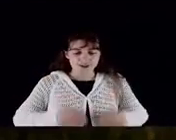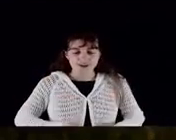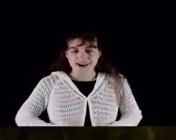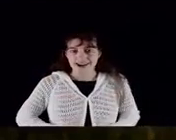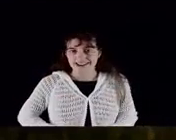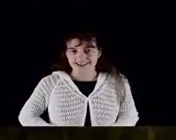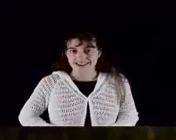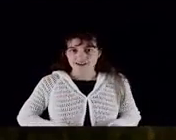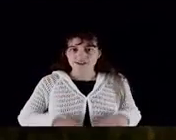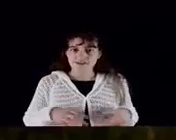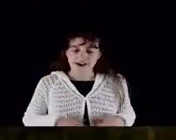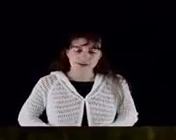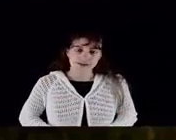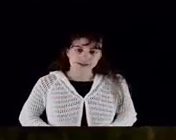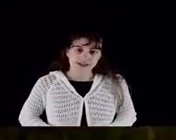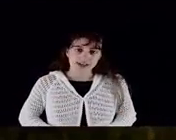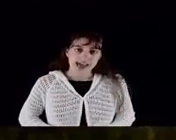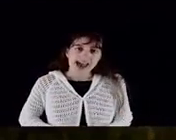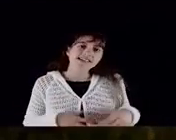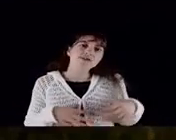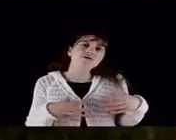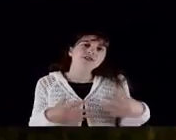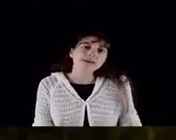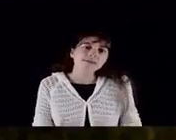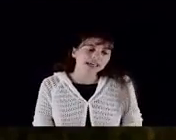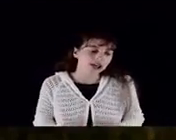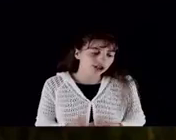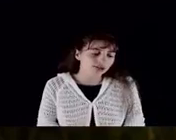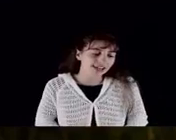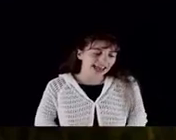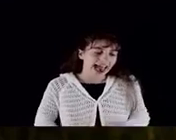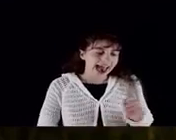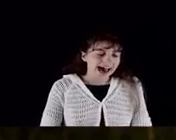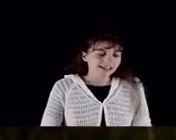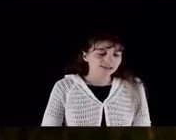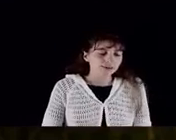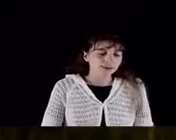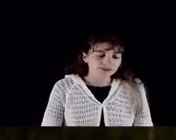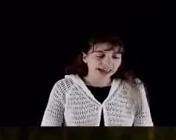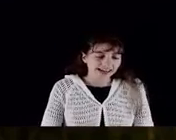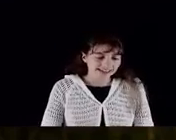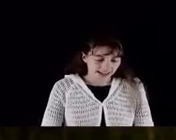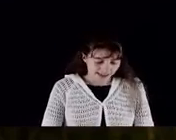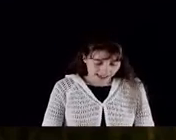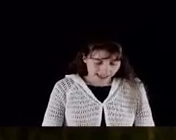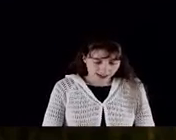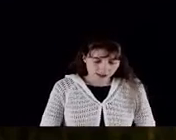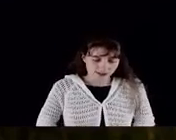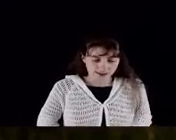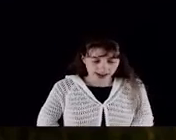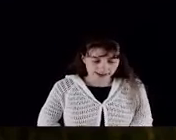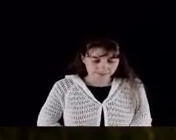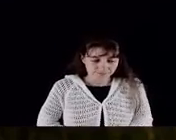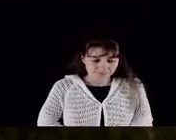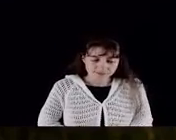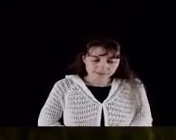to God than fine gold. And as a family unit, as we reflect the character of